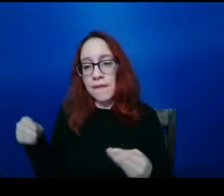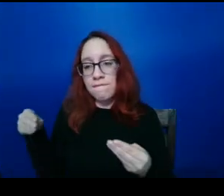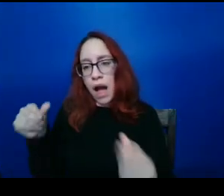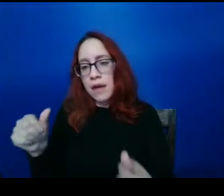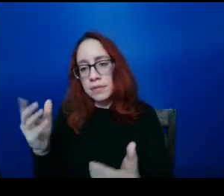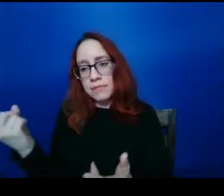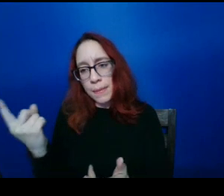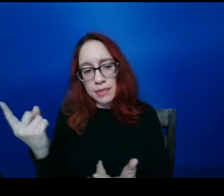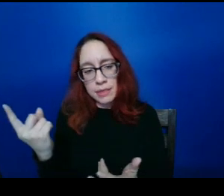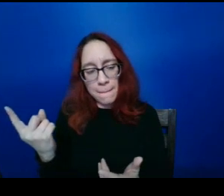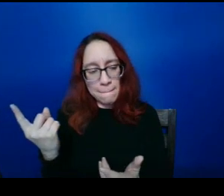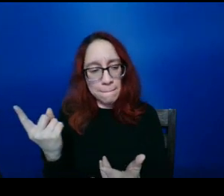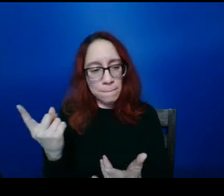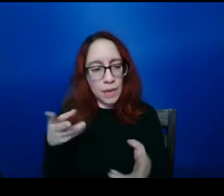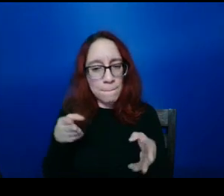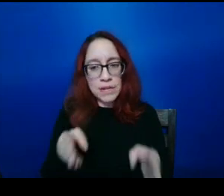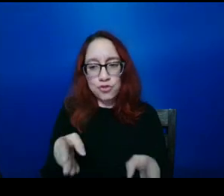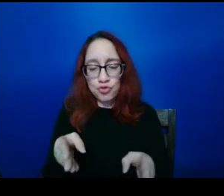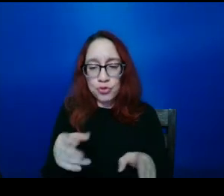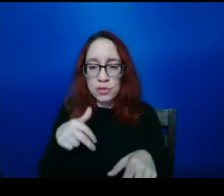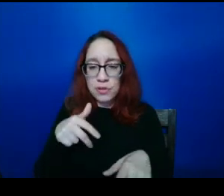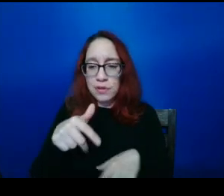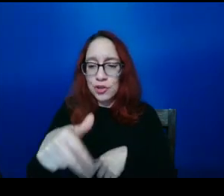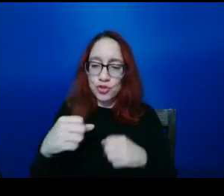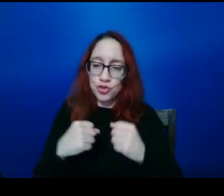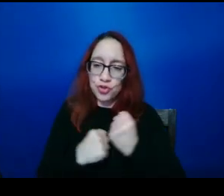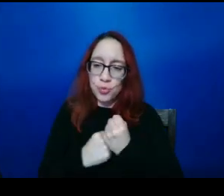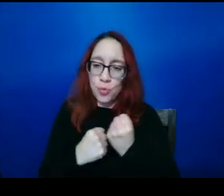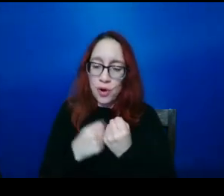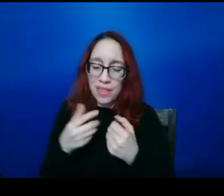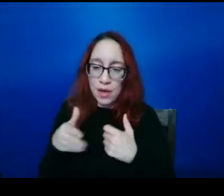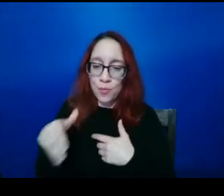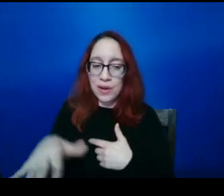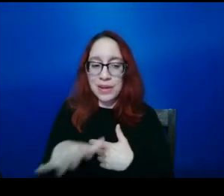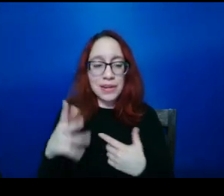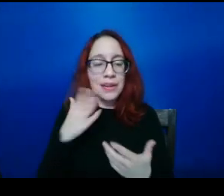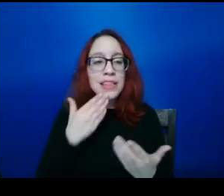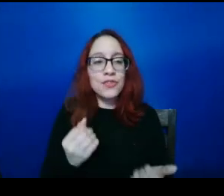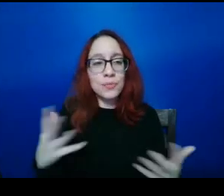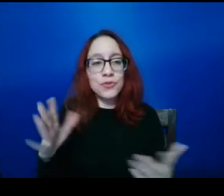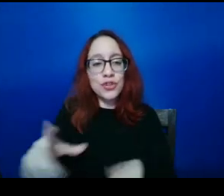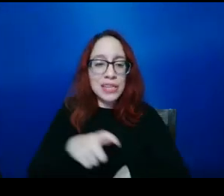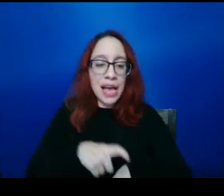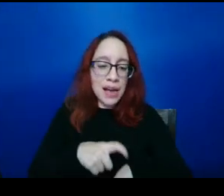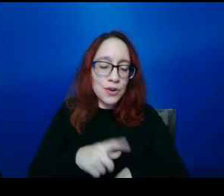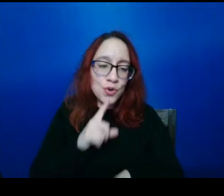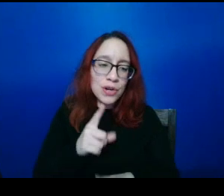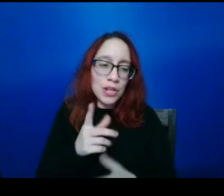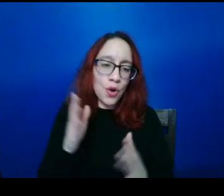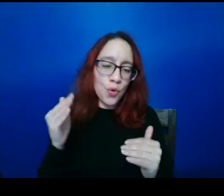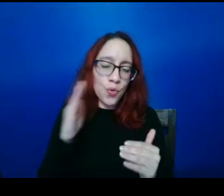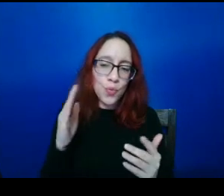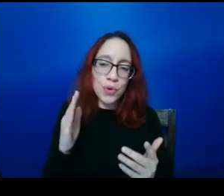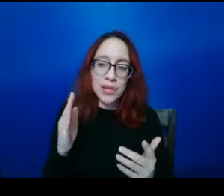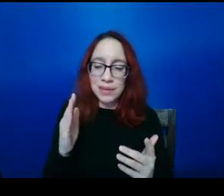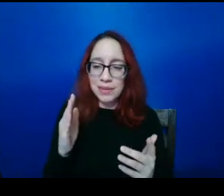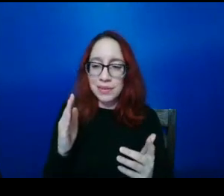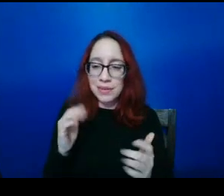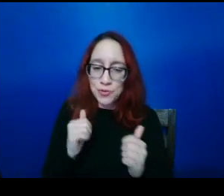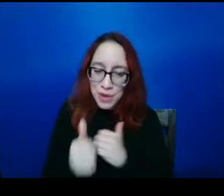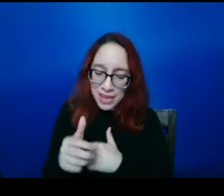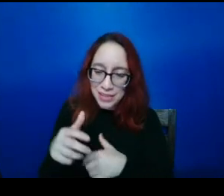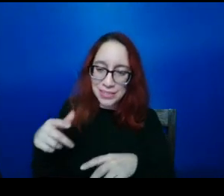some sort of pedestrian support along that way. So anyway, thank you so much for your time. And I really hope that we can pass this